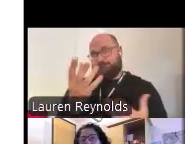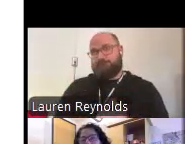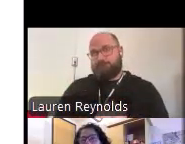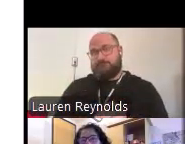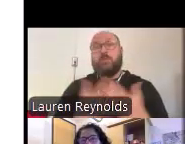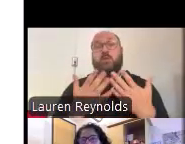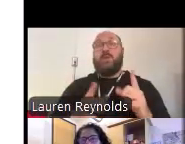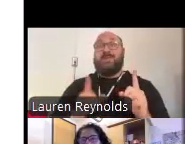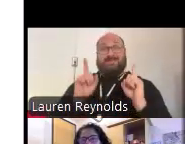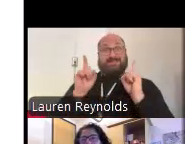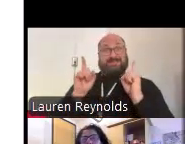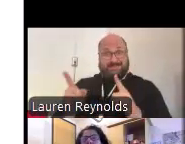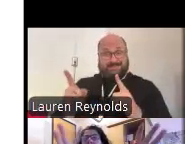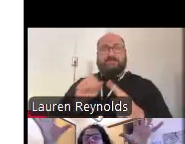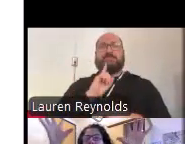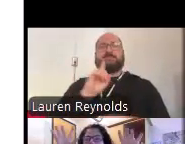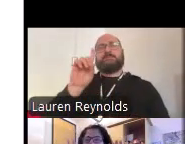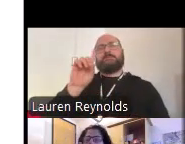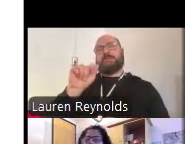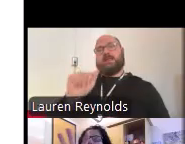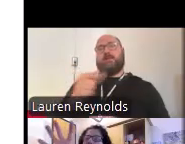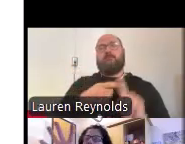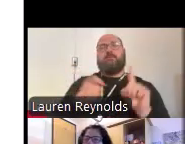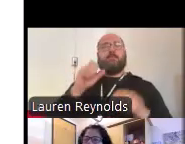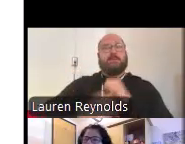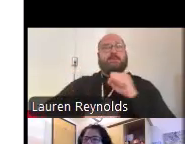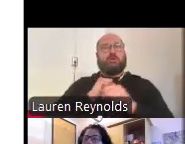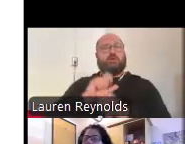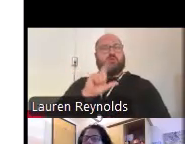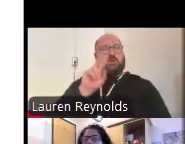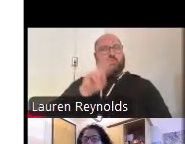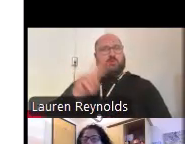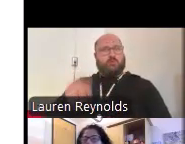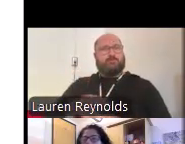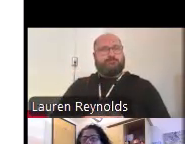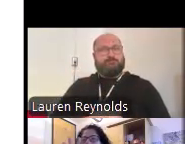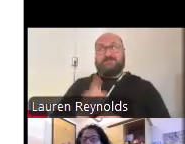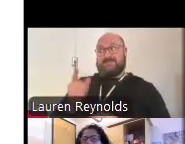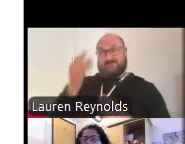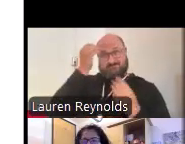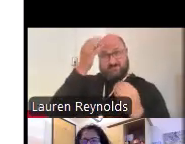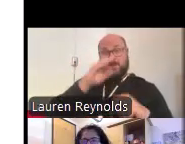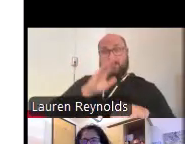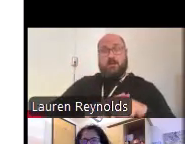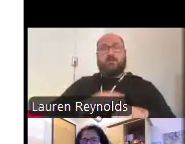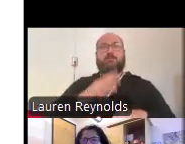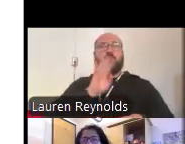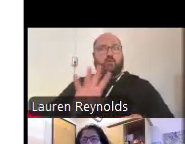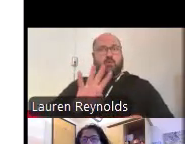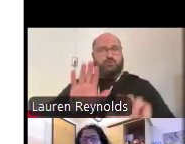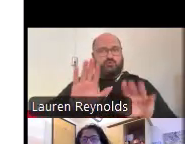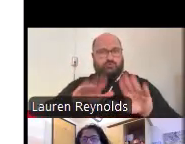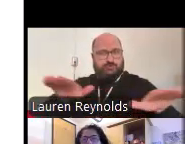this is data from 2022. This is information on children, 4-year-old